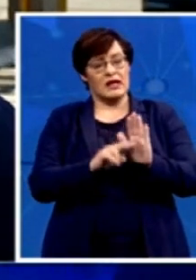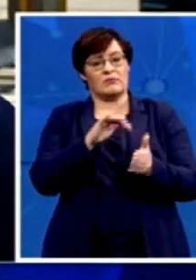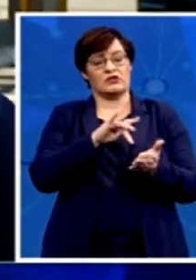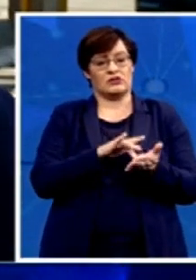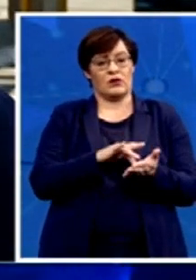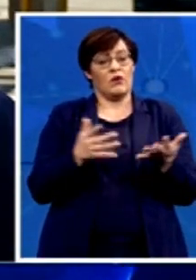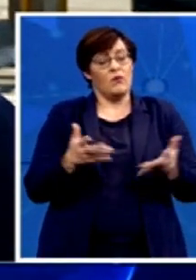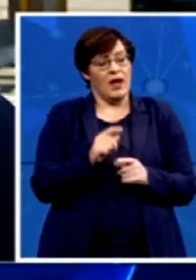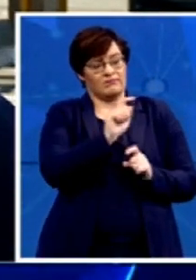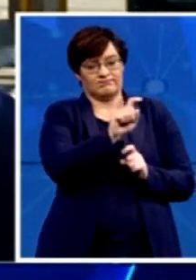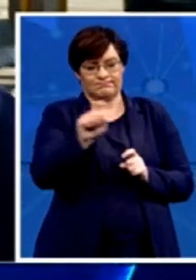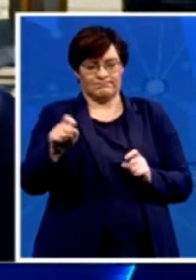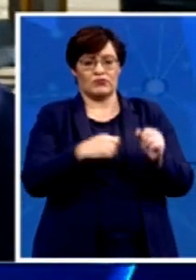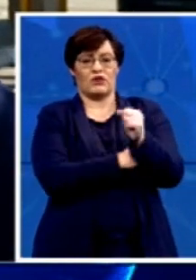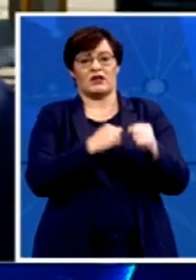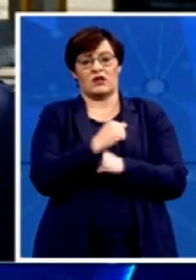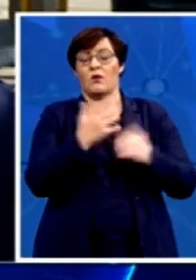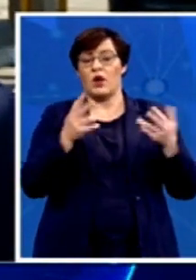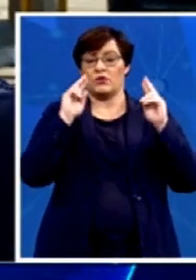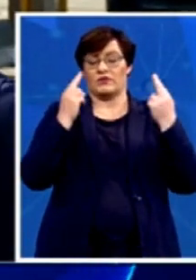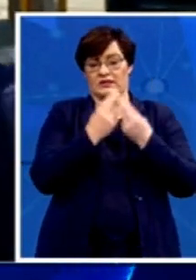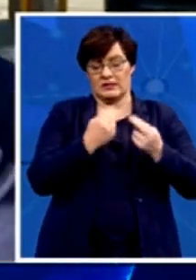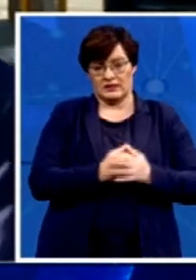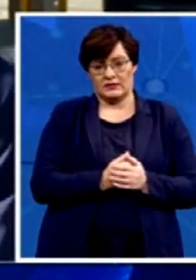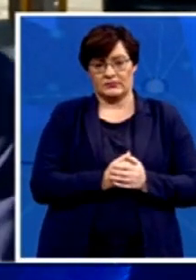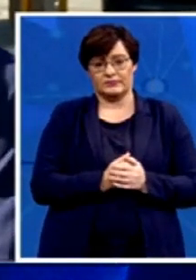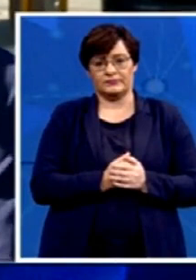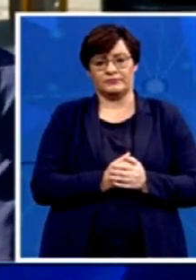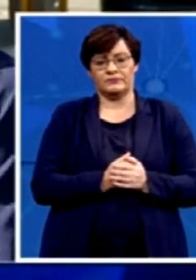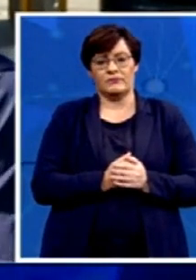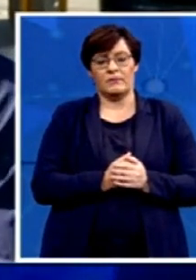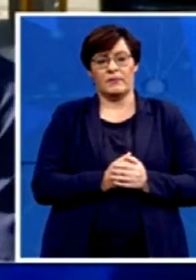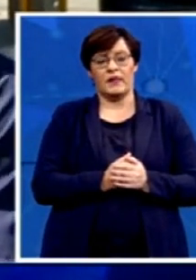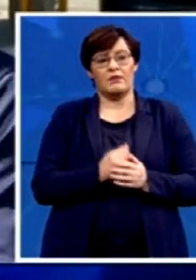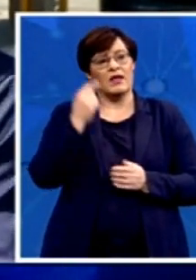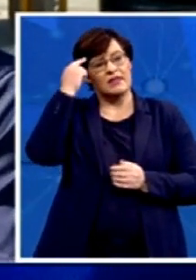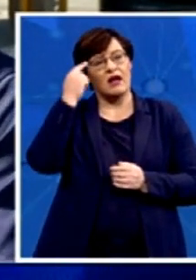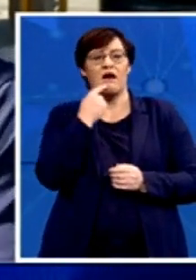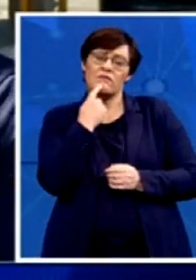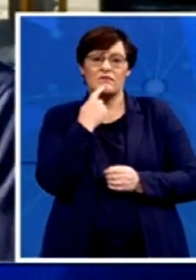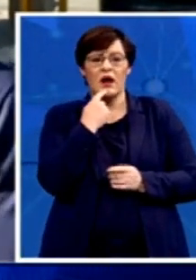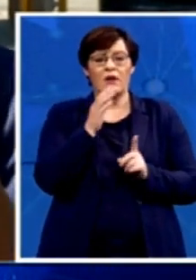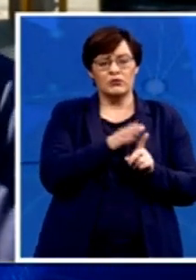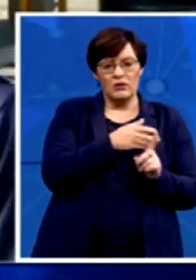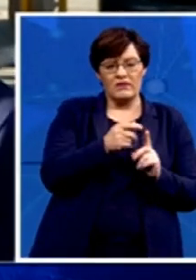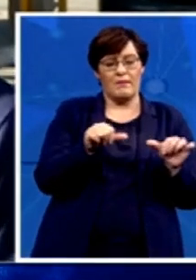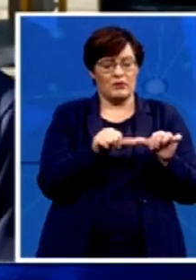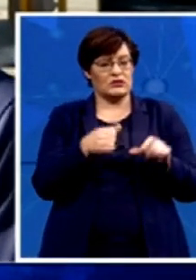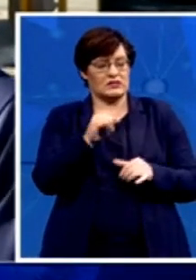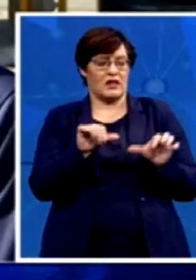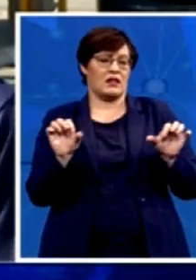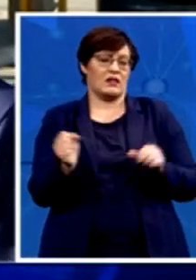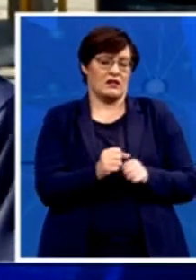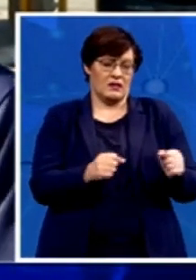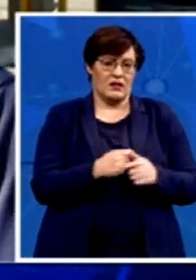University of the Free State. We think that we should still employ persuasive measures. I don't think we've exhausted all necessary persuasive skills that